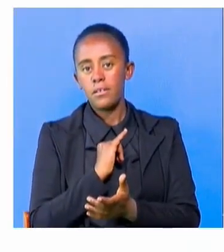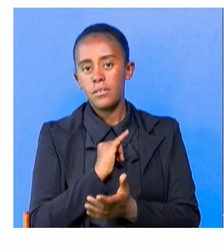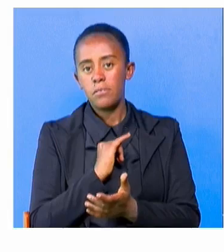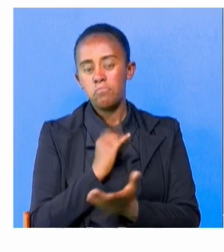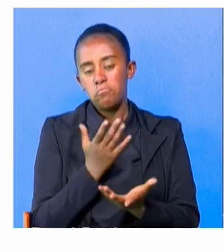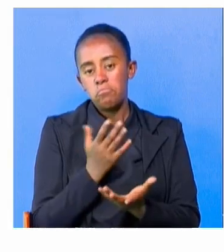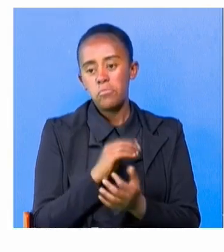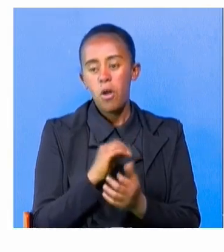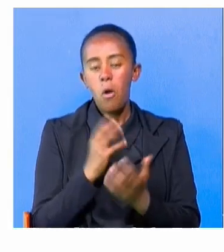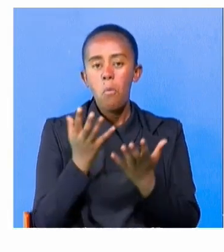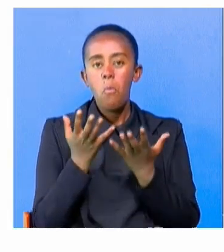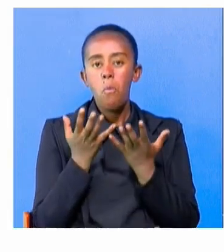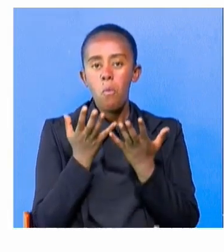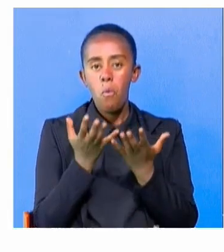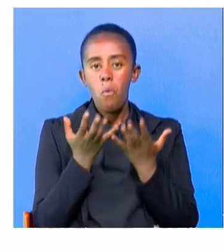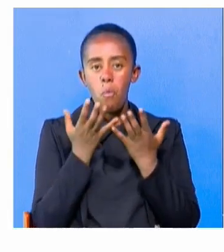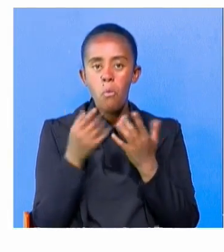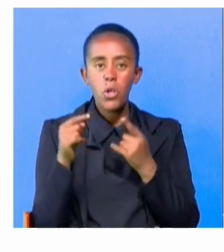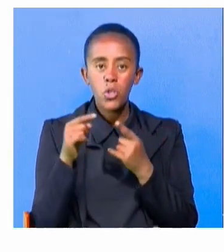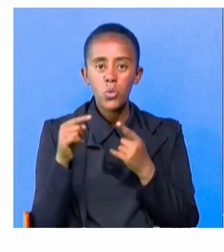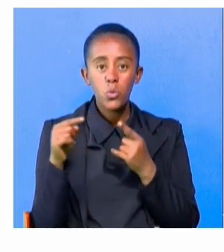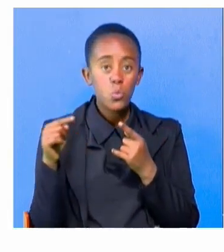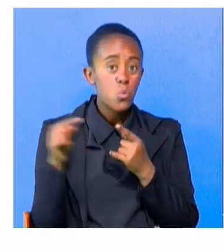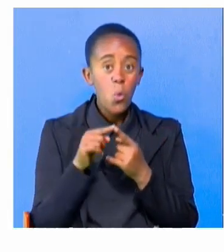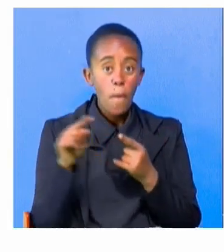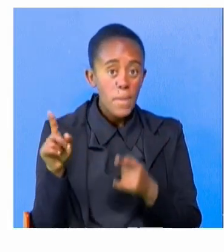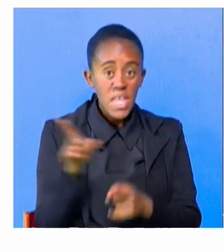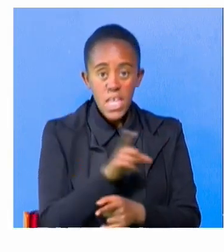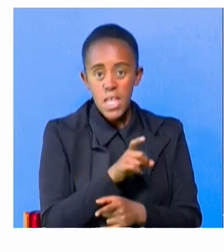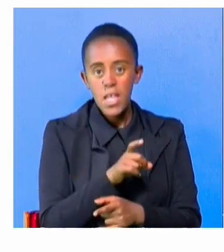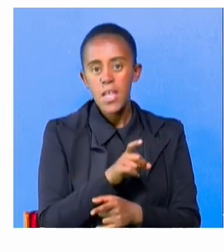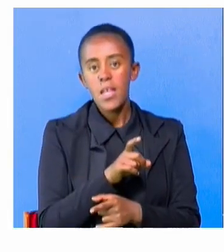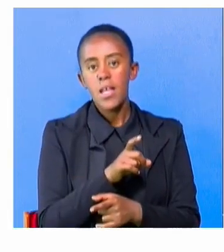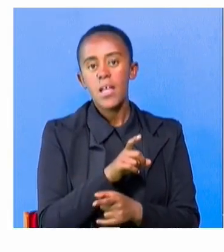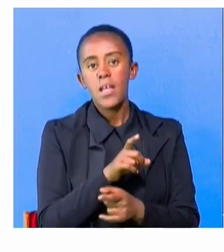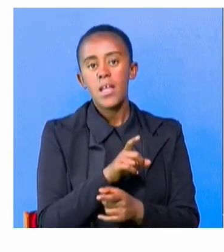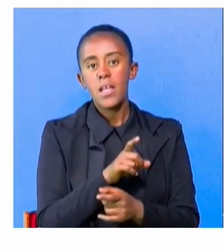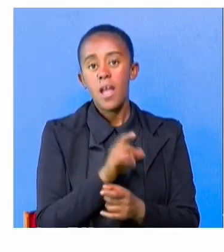want to be